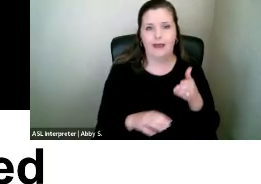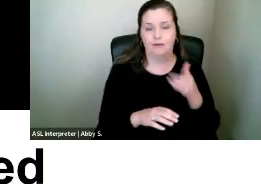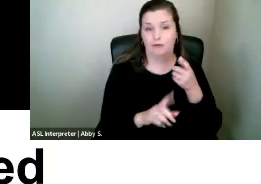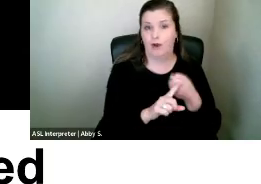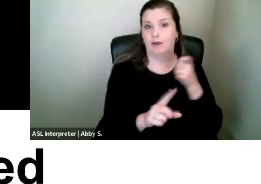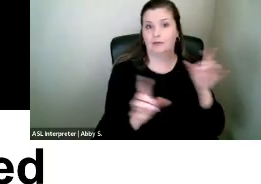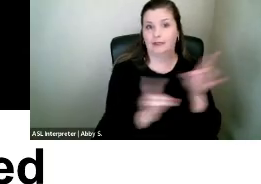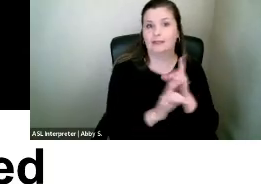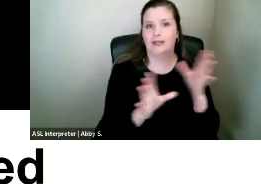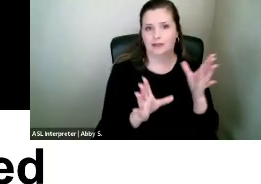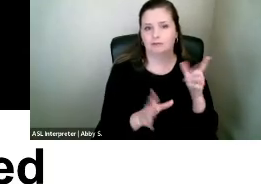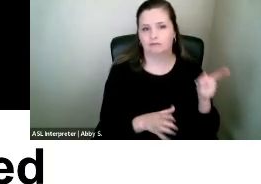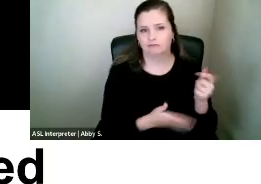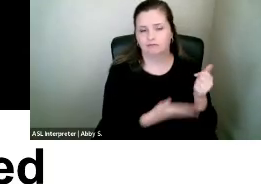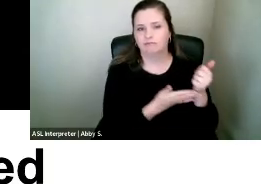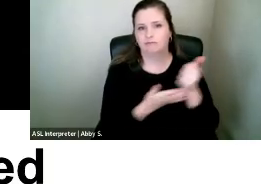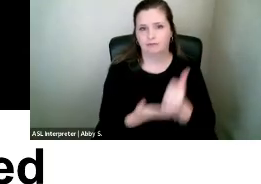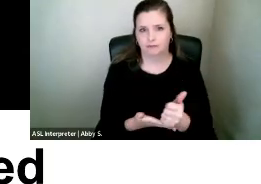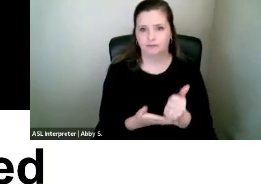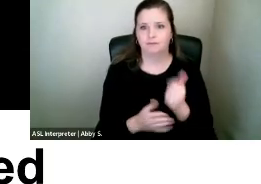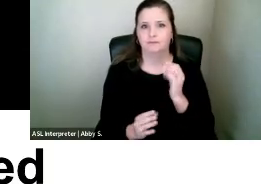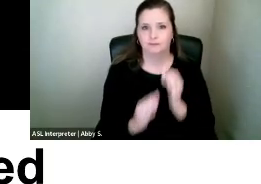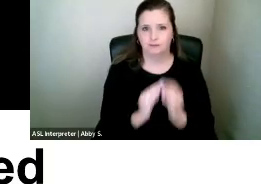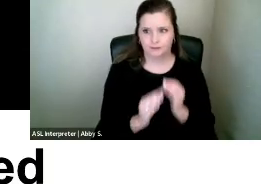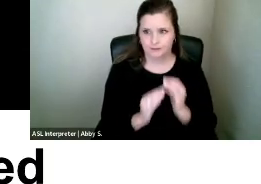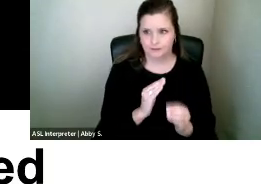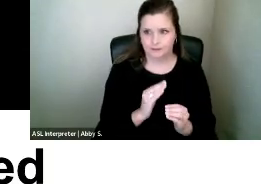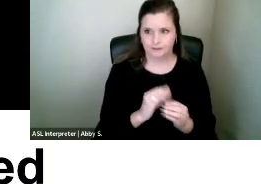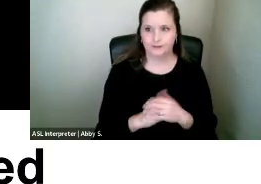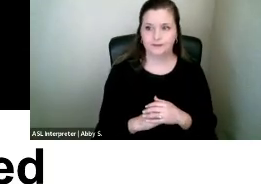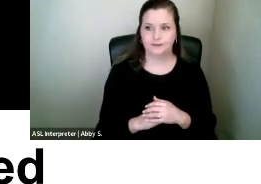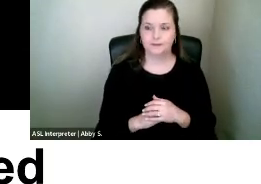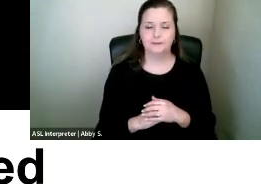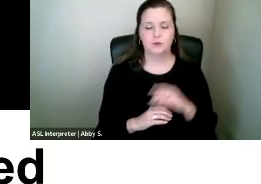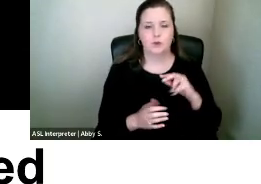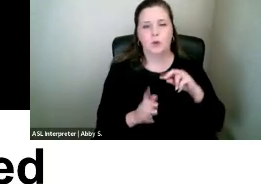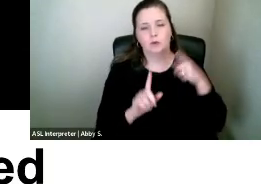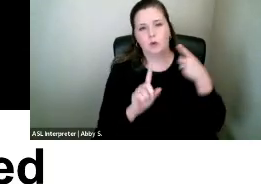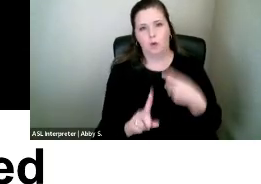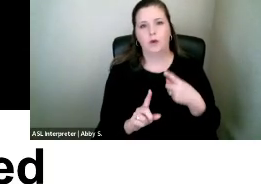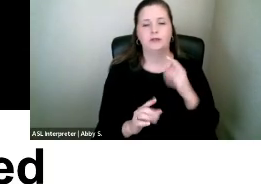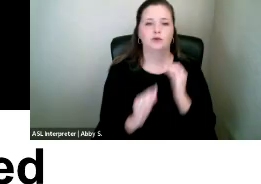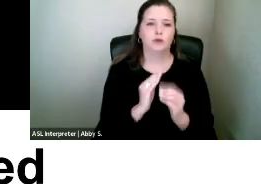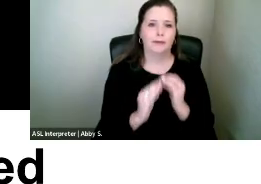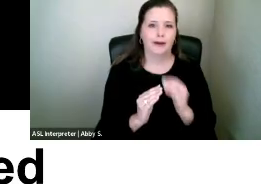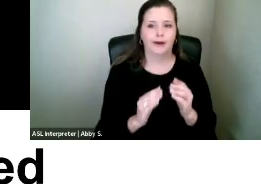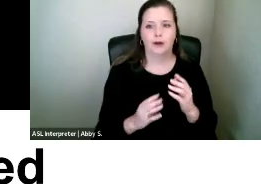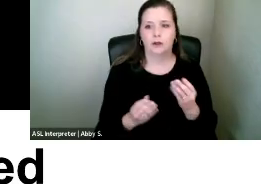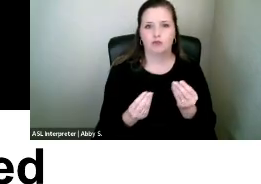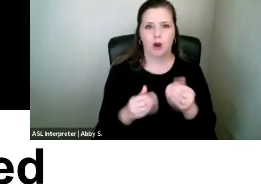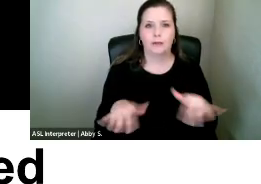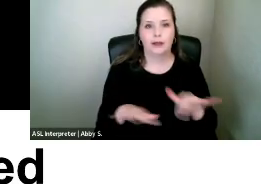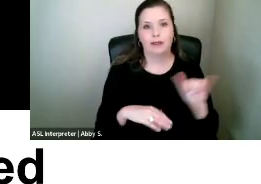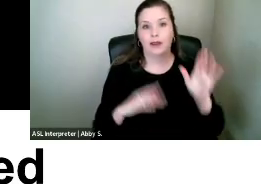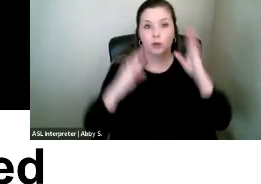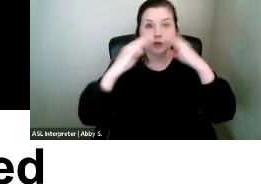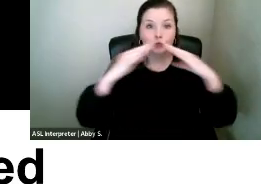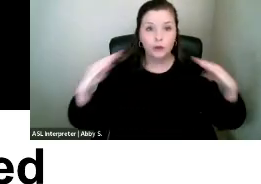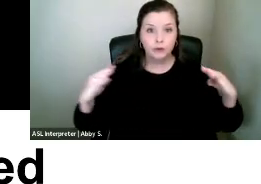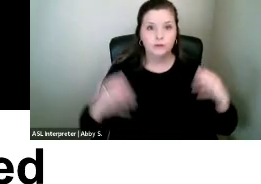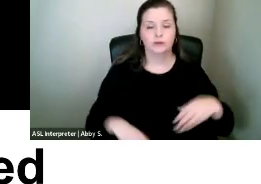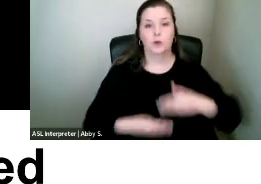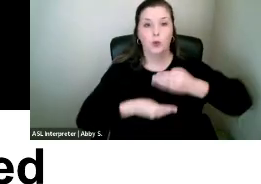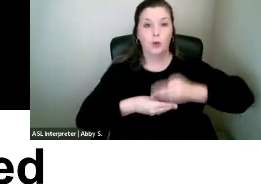disaster. And this is intended to repair properties such as roofs, windows,